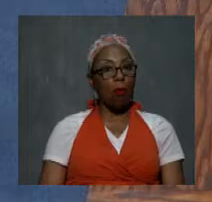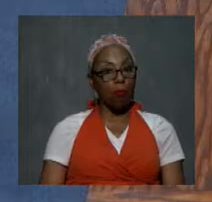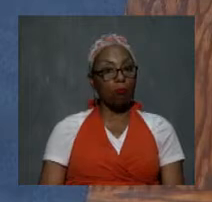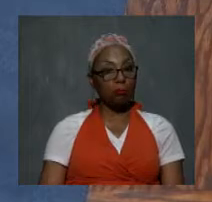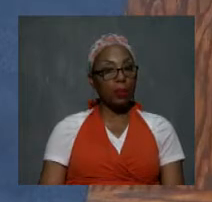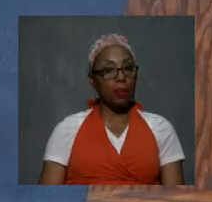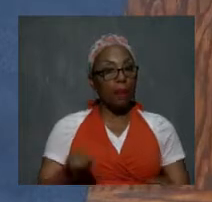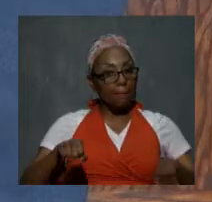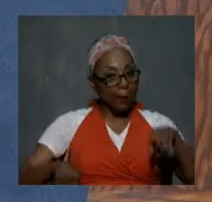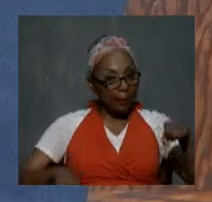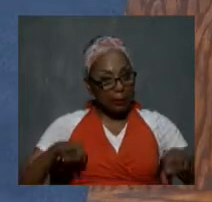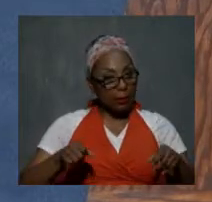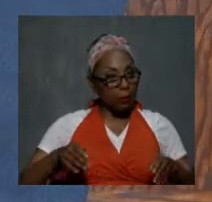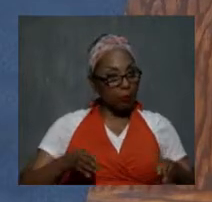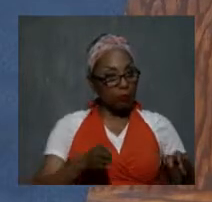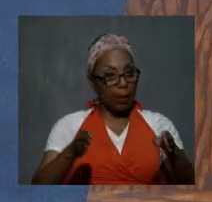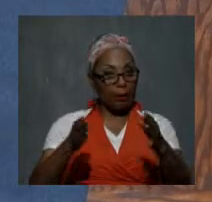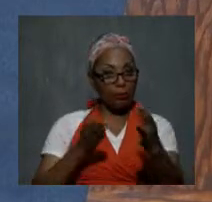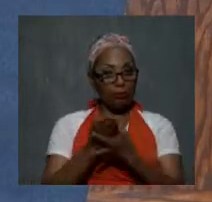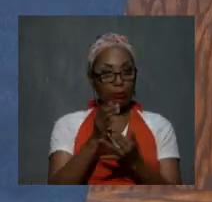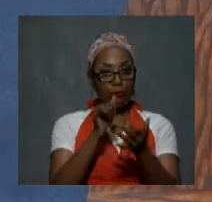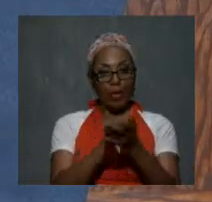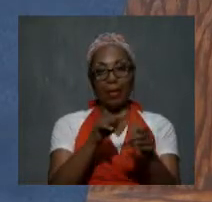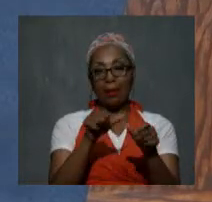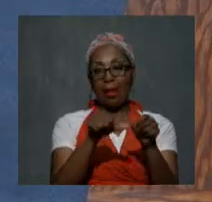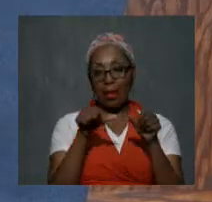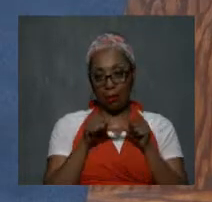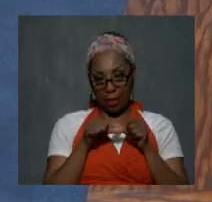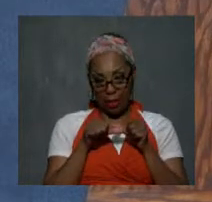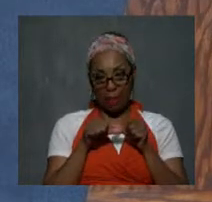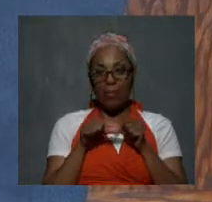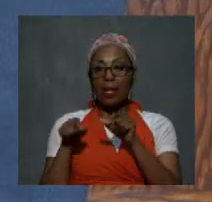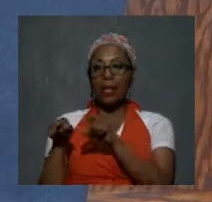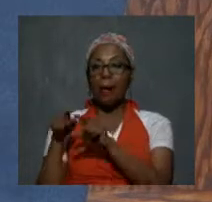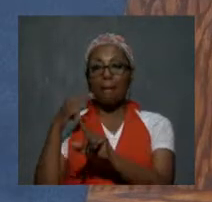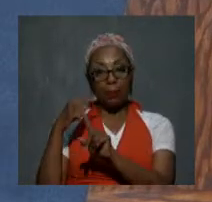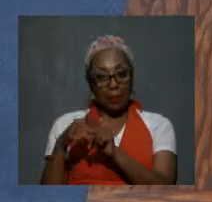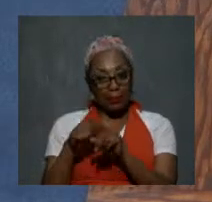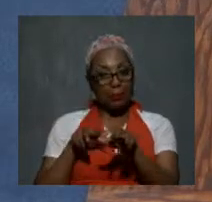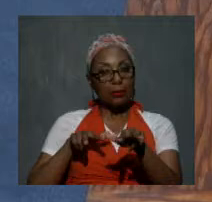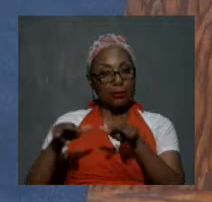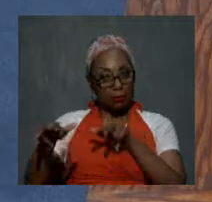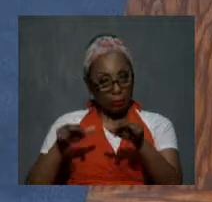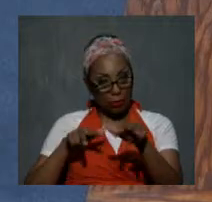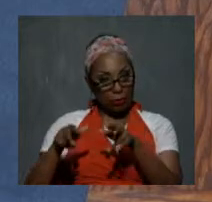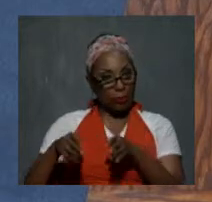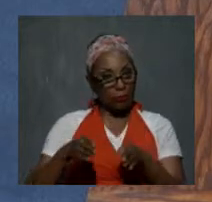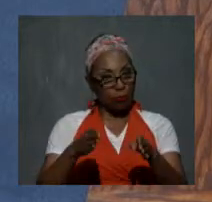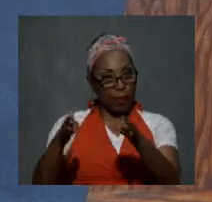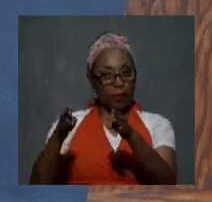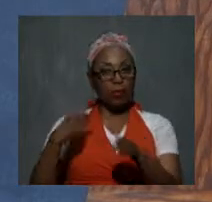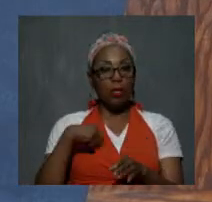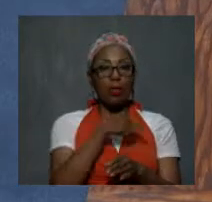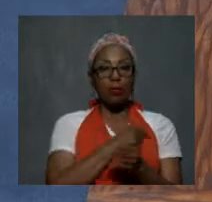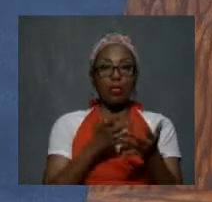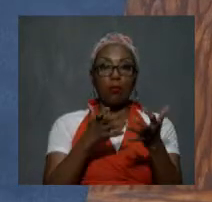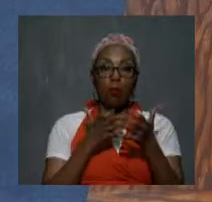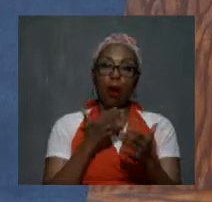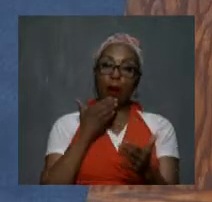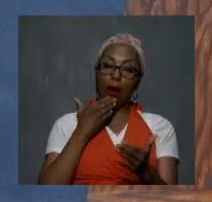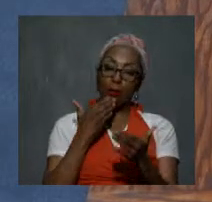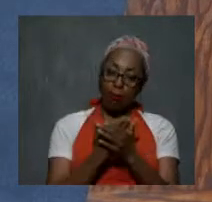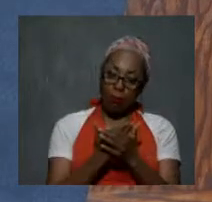bicycle trails through this area as well as the pedestrian trails. And we want a